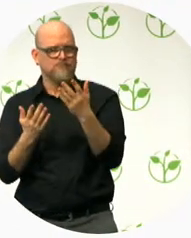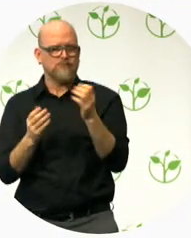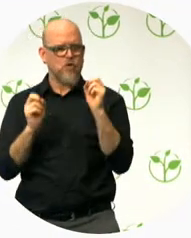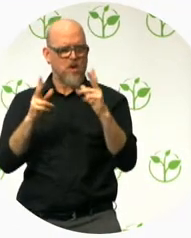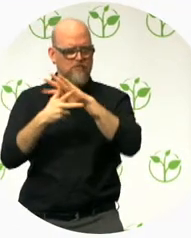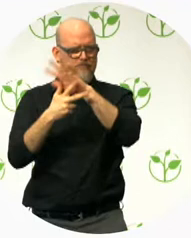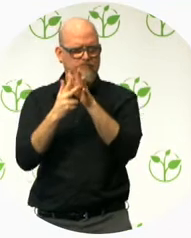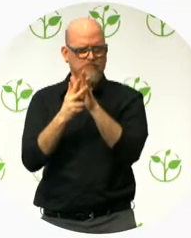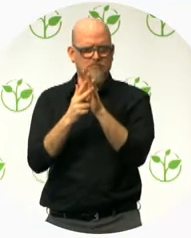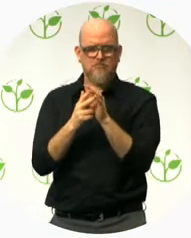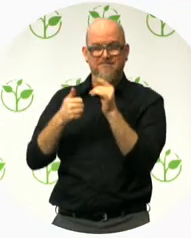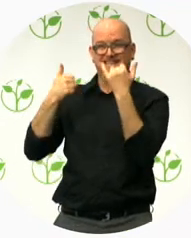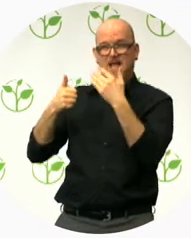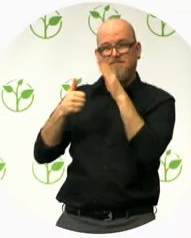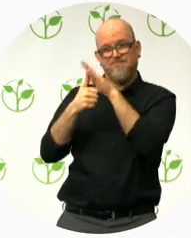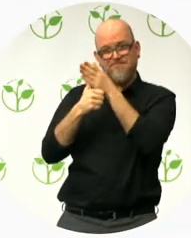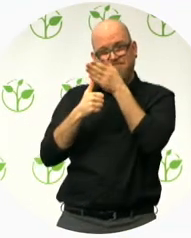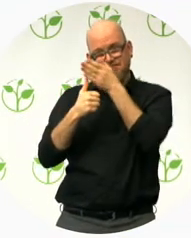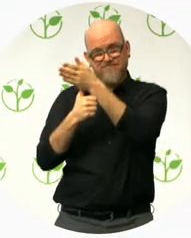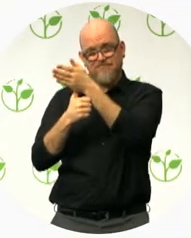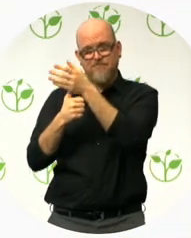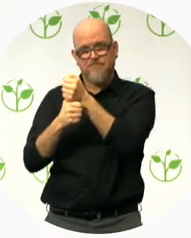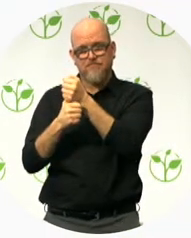So when it comes to